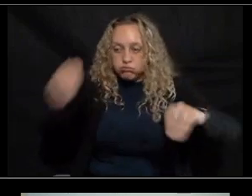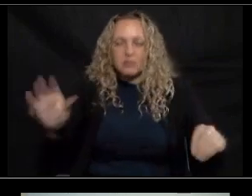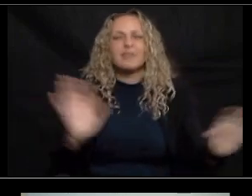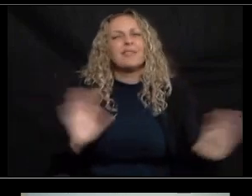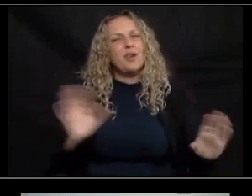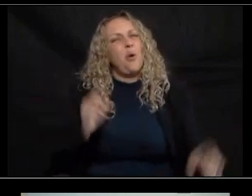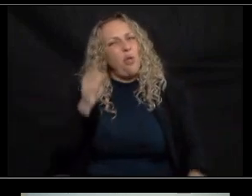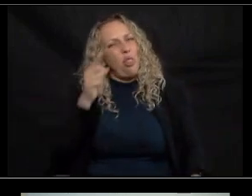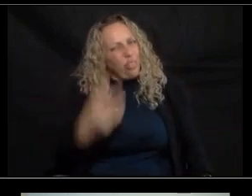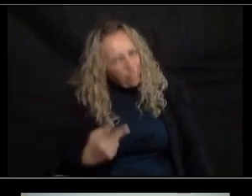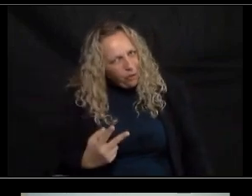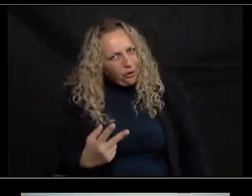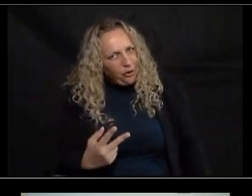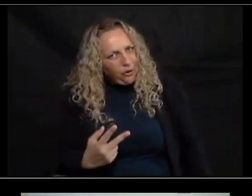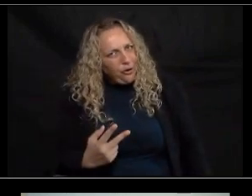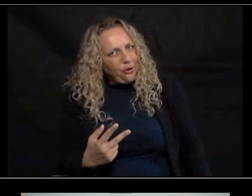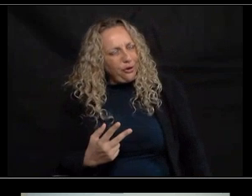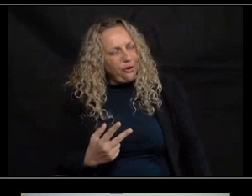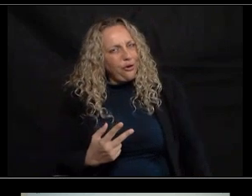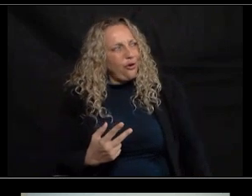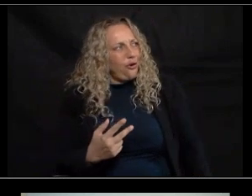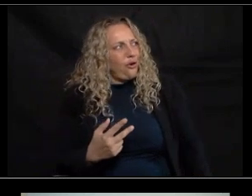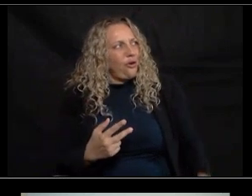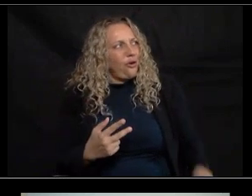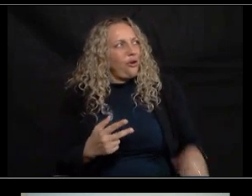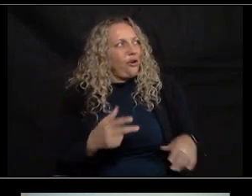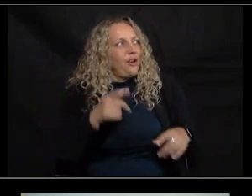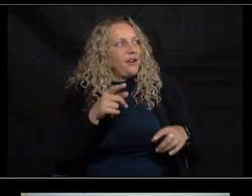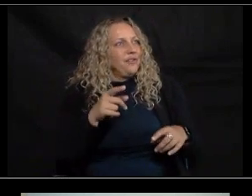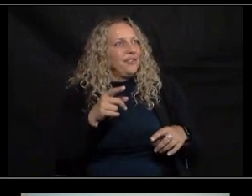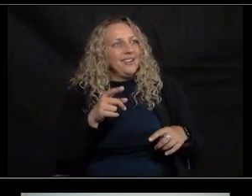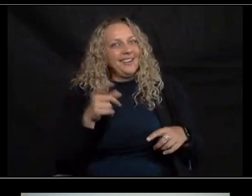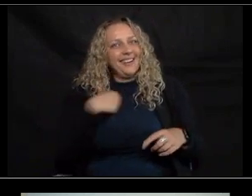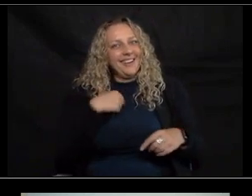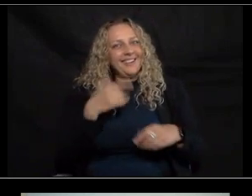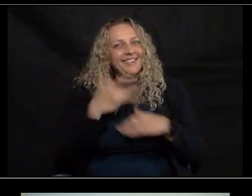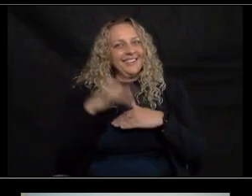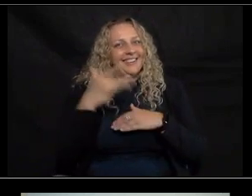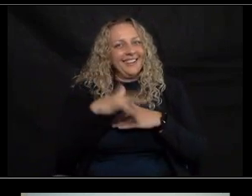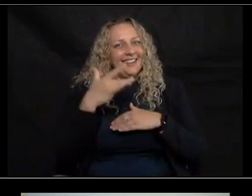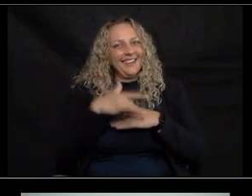a third of the identified available planting spots.